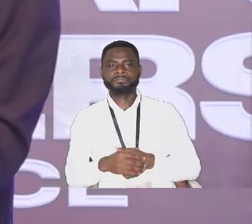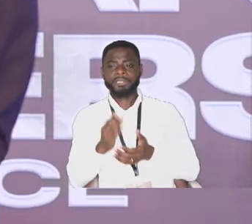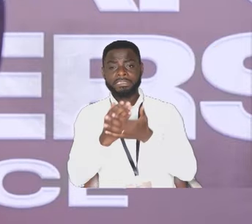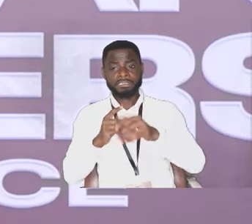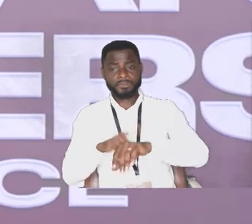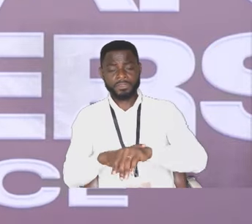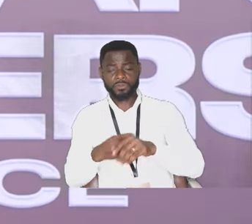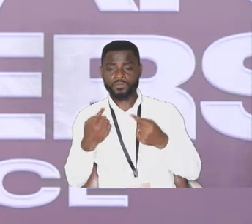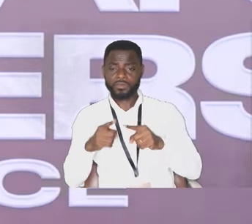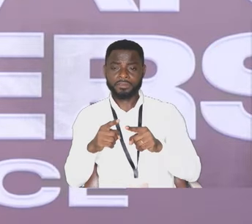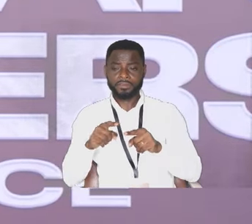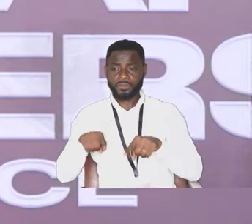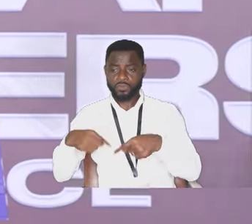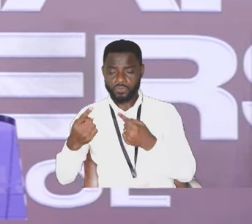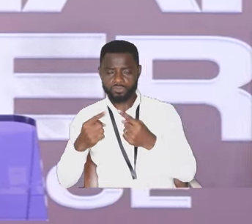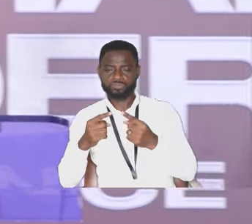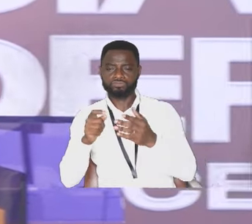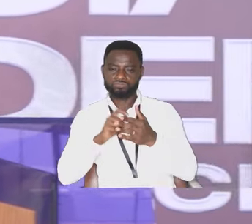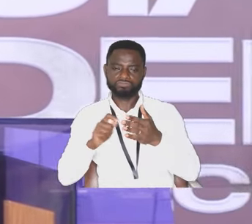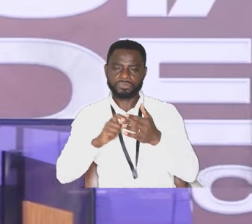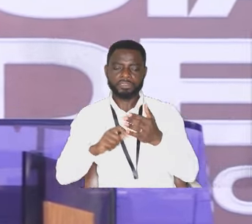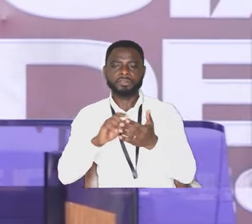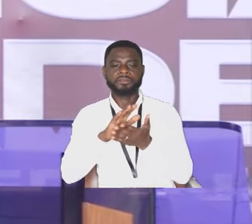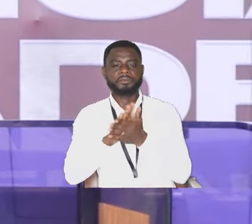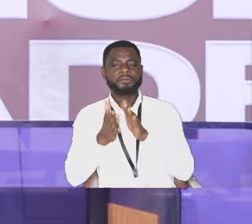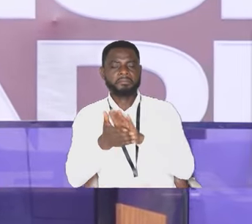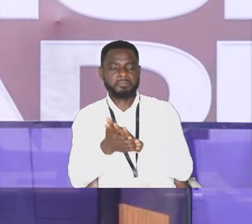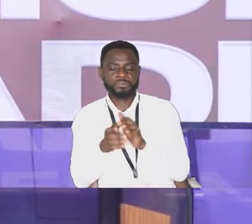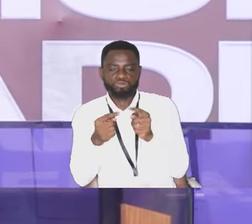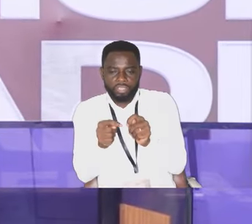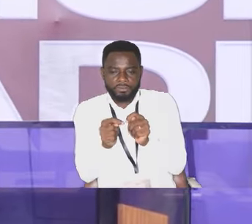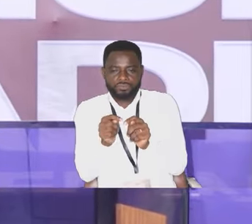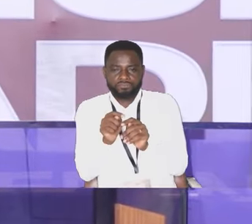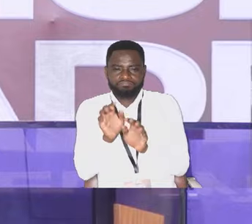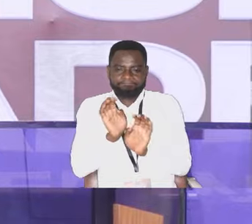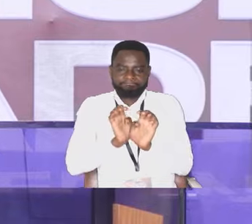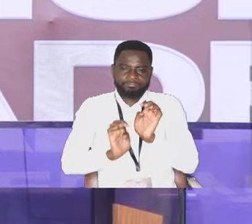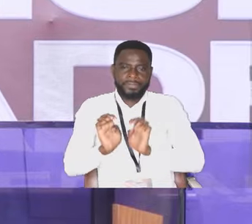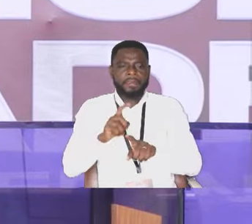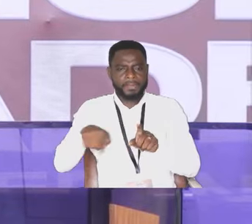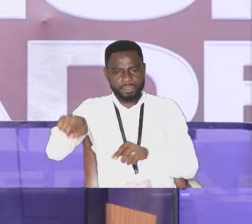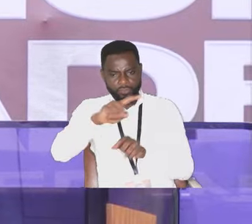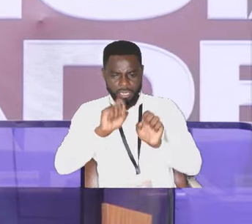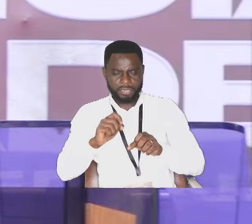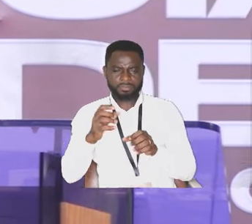when you are growing and you get to a certain level, then you become a bit discreet. But you people can take over.